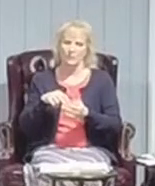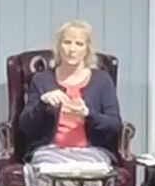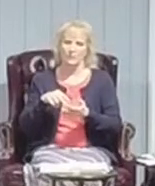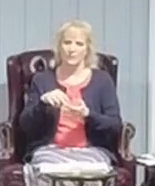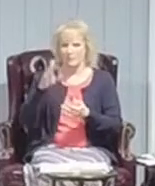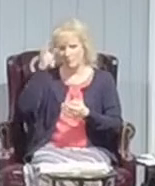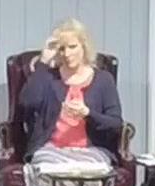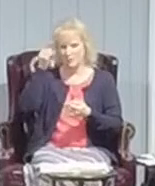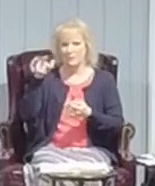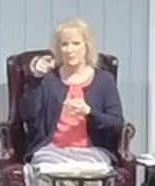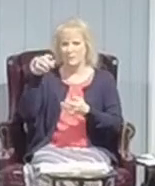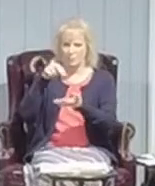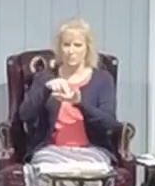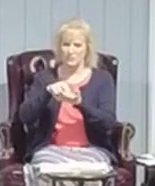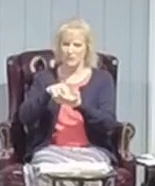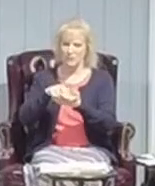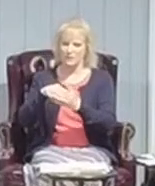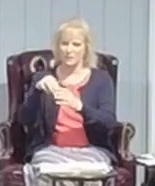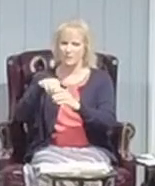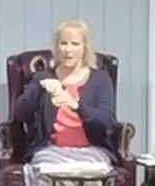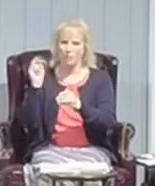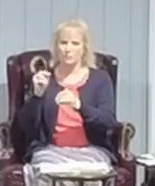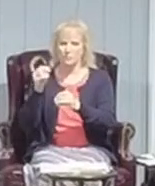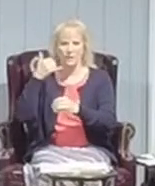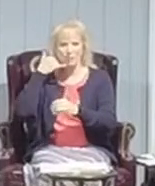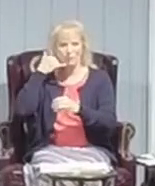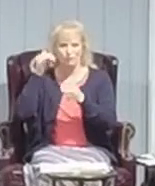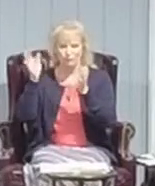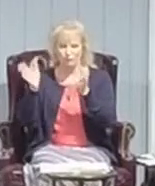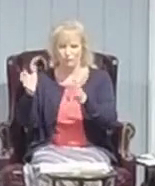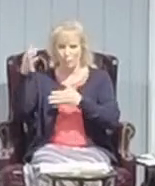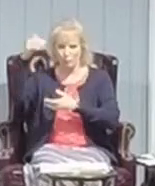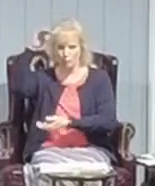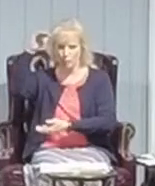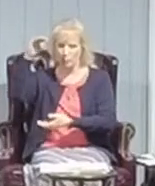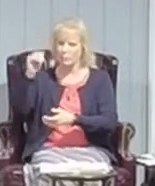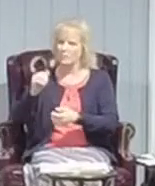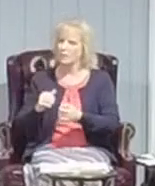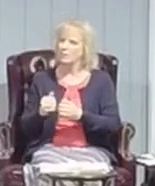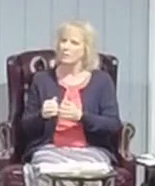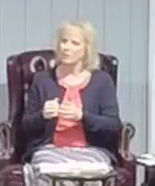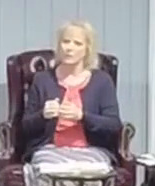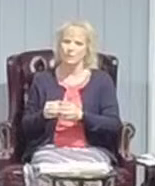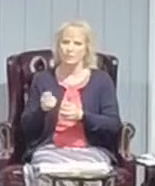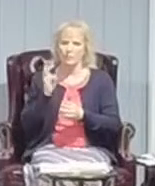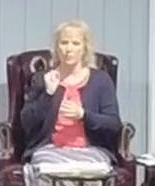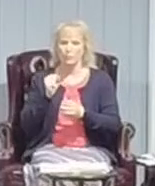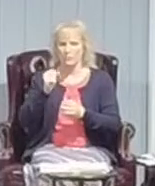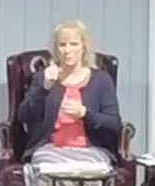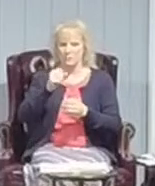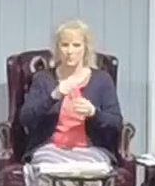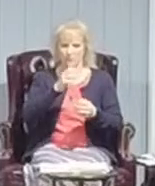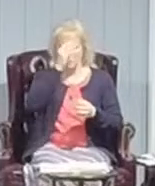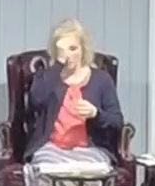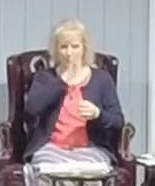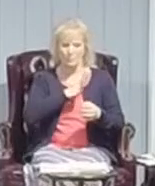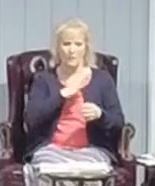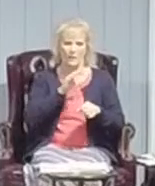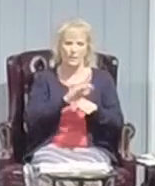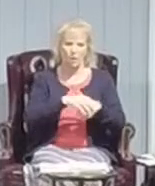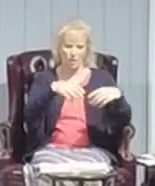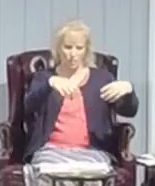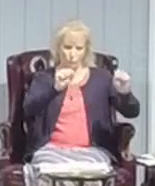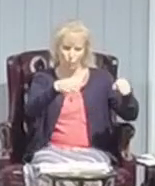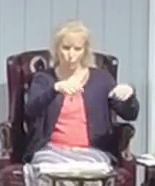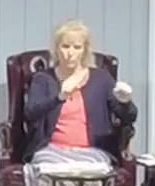anymore, but anyway, he was standing outside a phone booth, and there was a guy on a motorcycle, like a Harley or something,